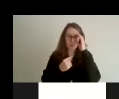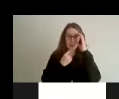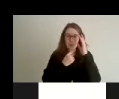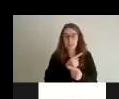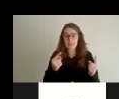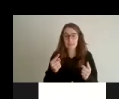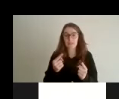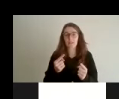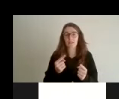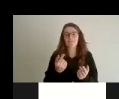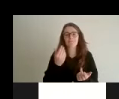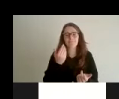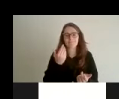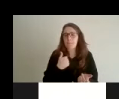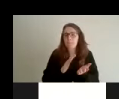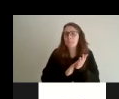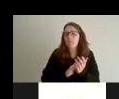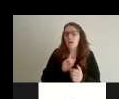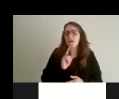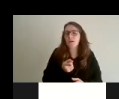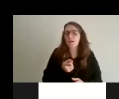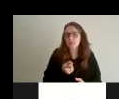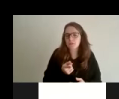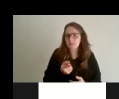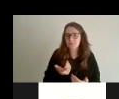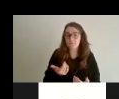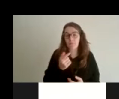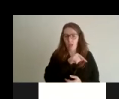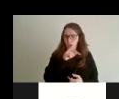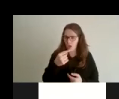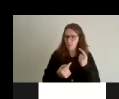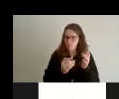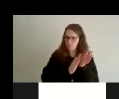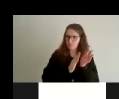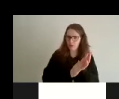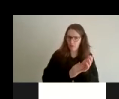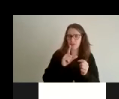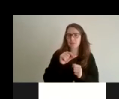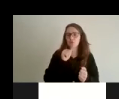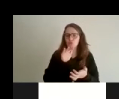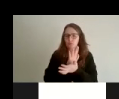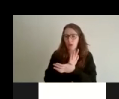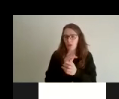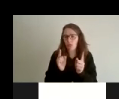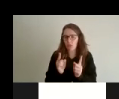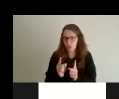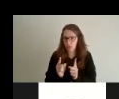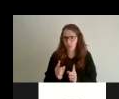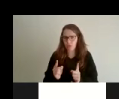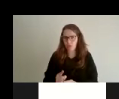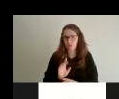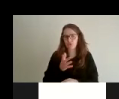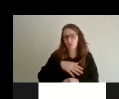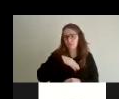the evidence? Well, there are some small journals like Nature, for example, that writes